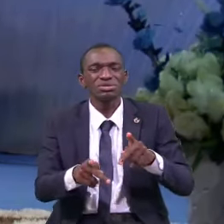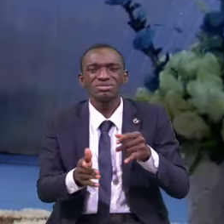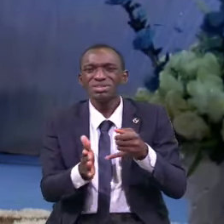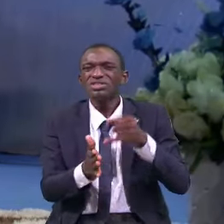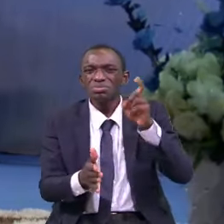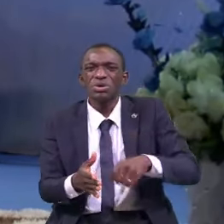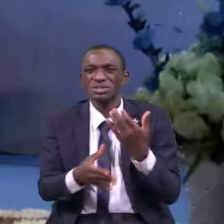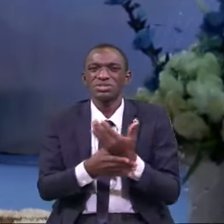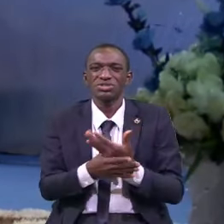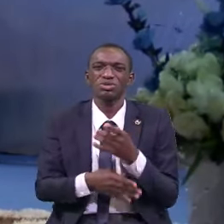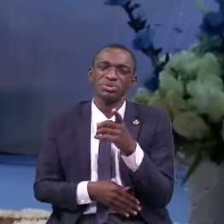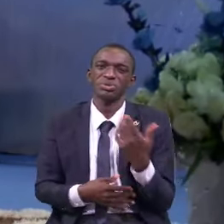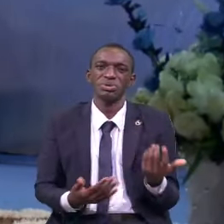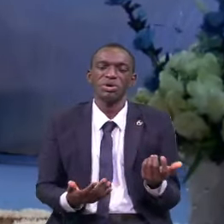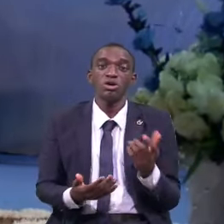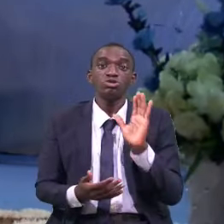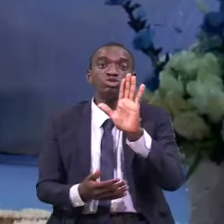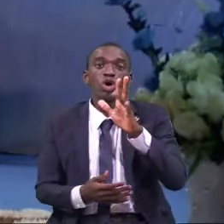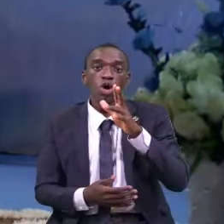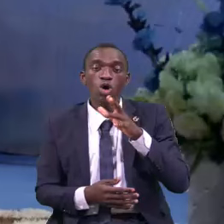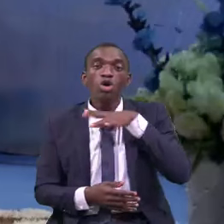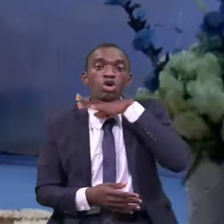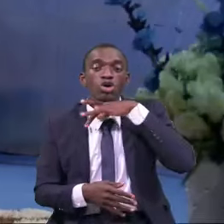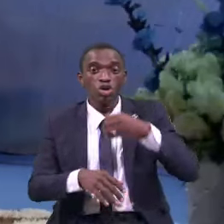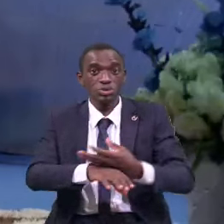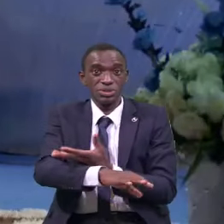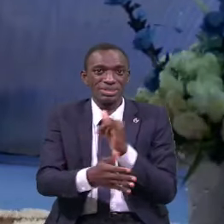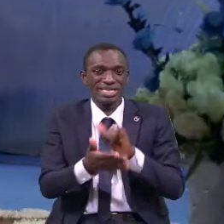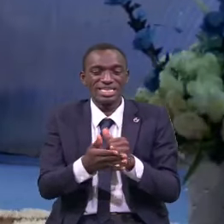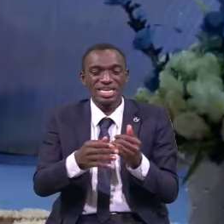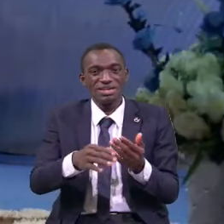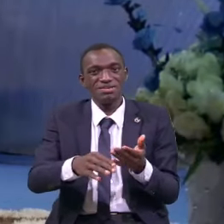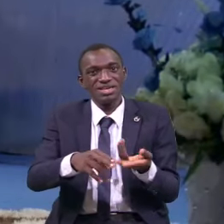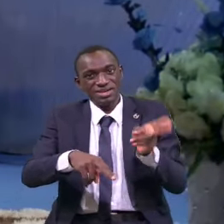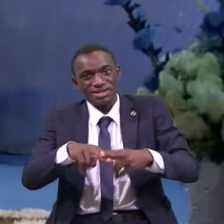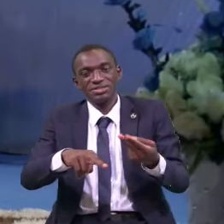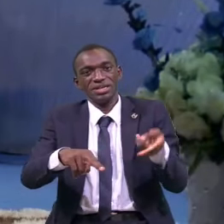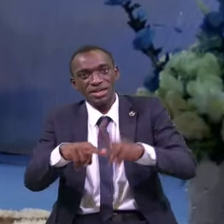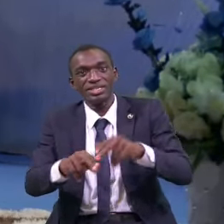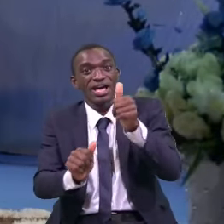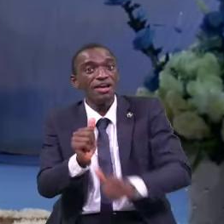Your corruption that is increasing every day must trouble you.